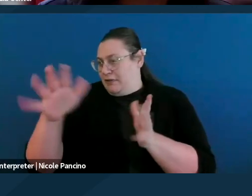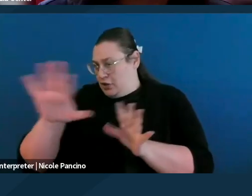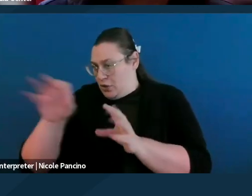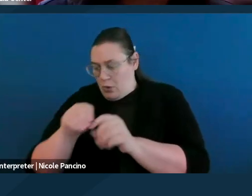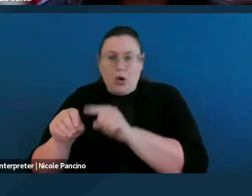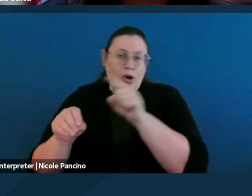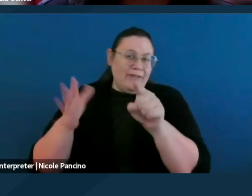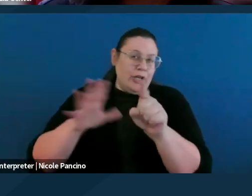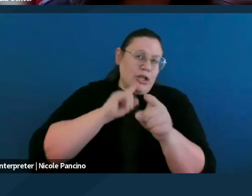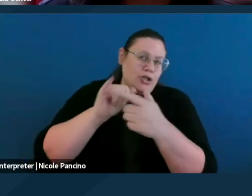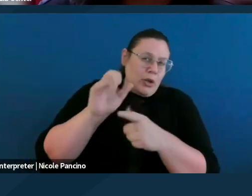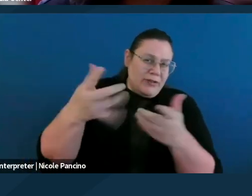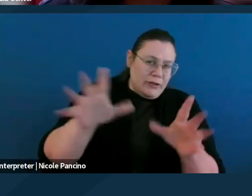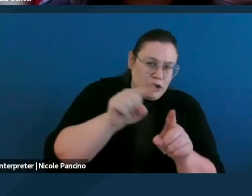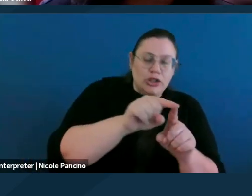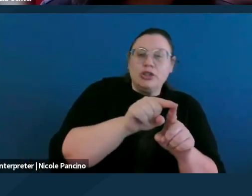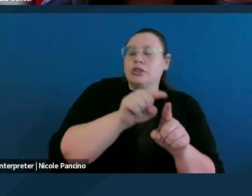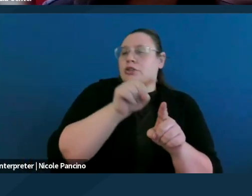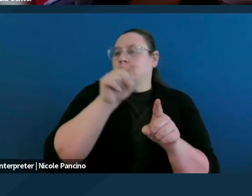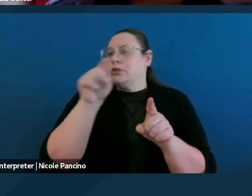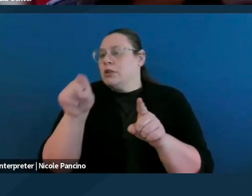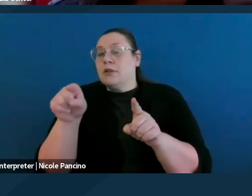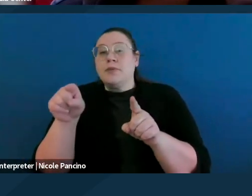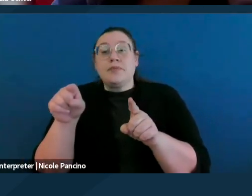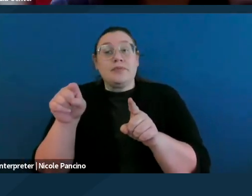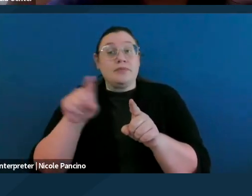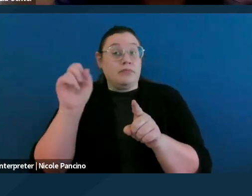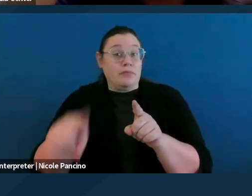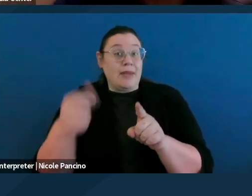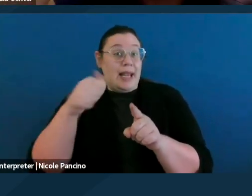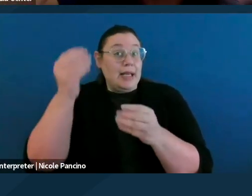that live. Um, is any of the data